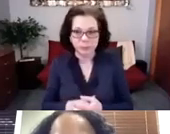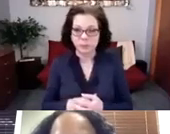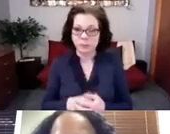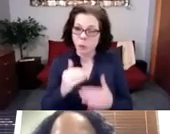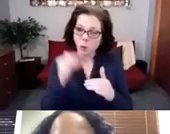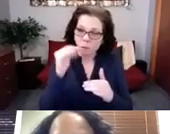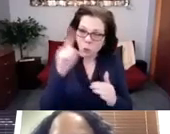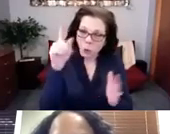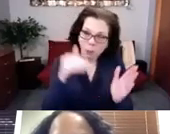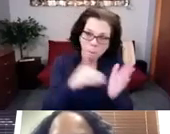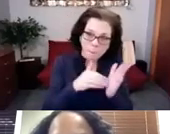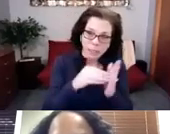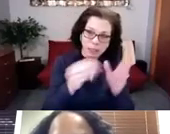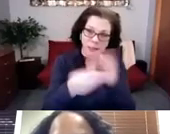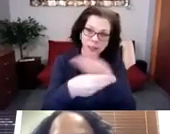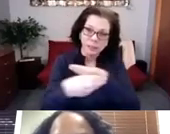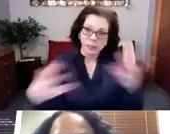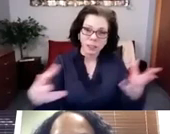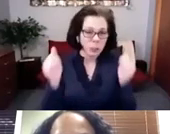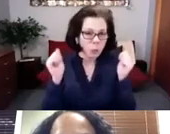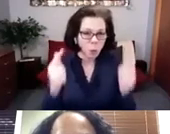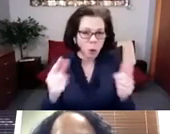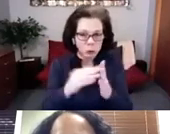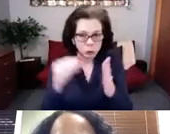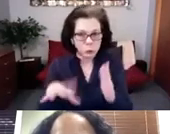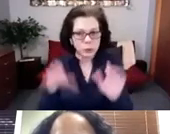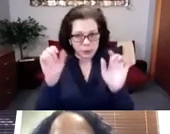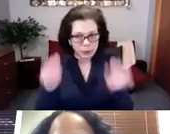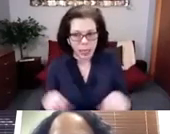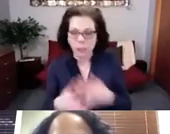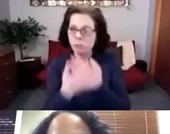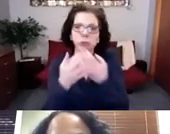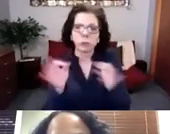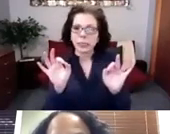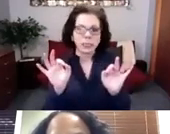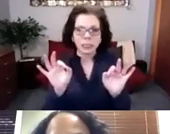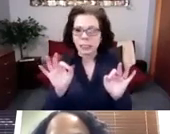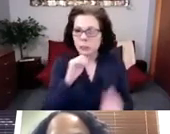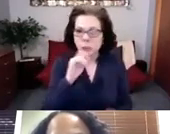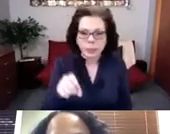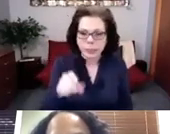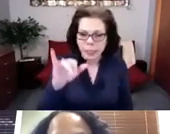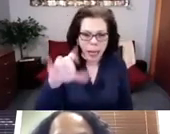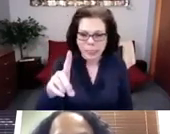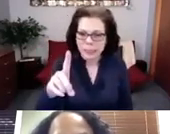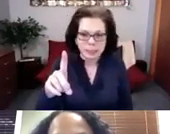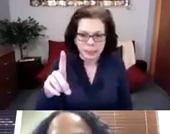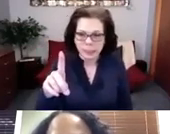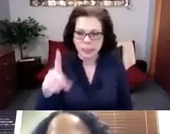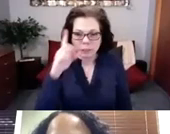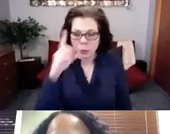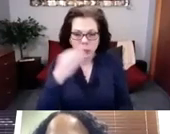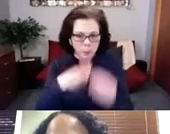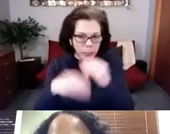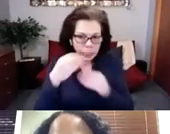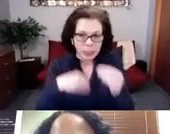all students are eligible for the service. They're free of charge. You don't need an ID to pick up the meals. A parent or neighbor